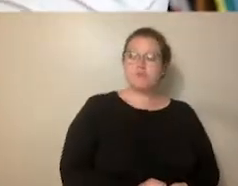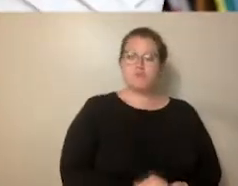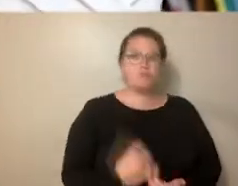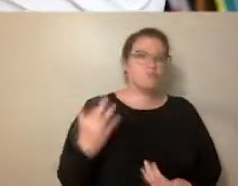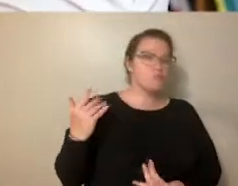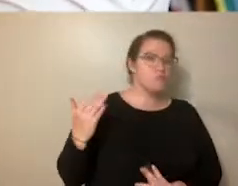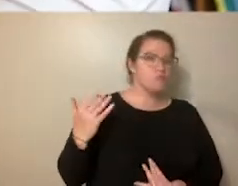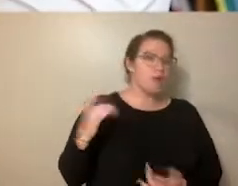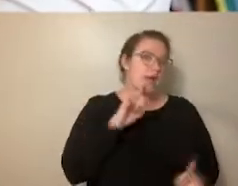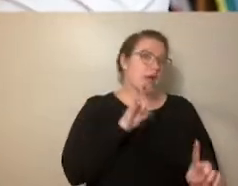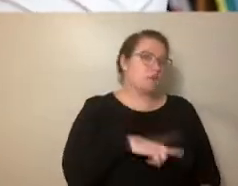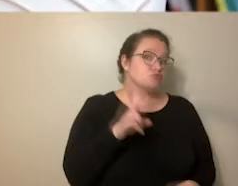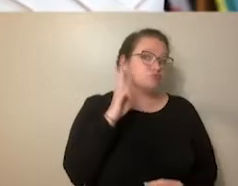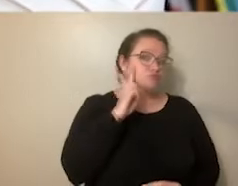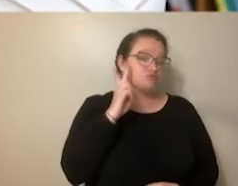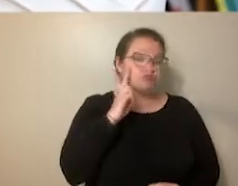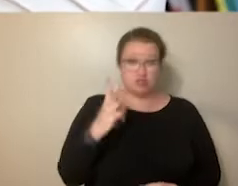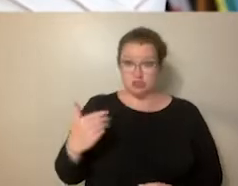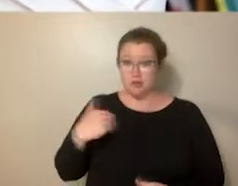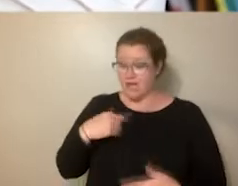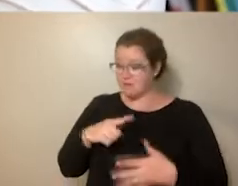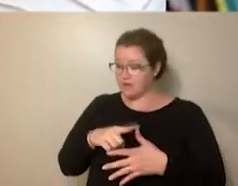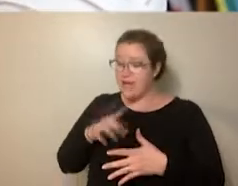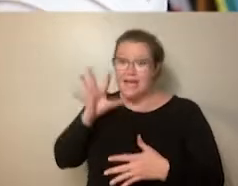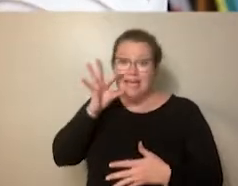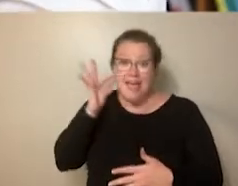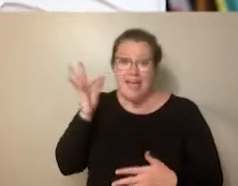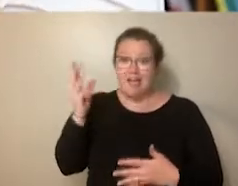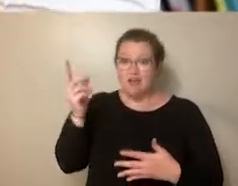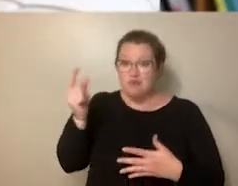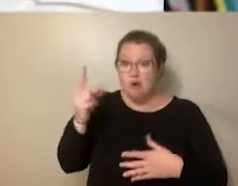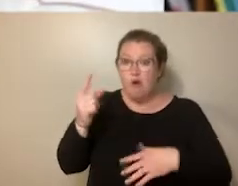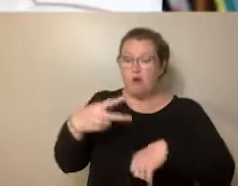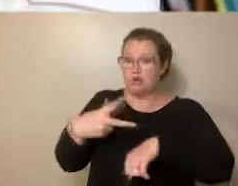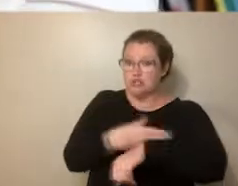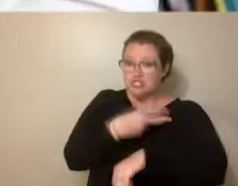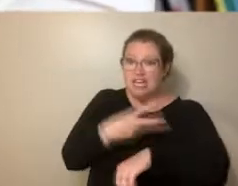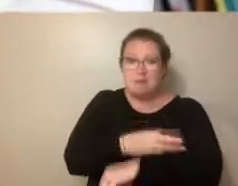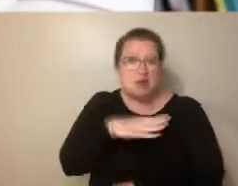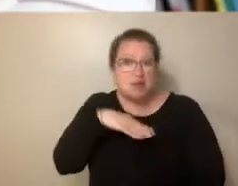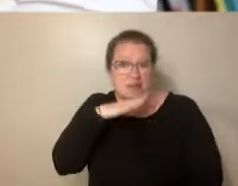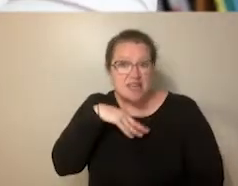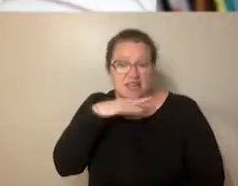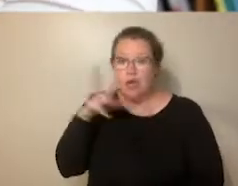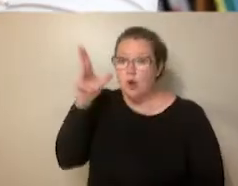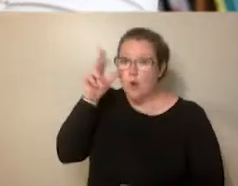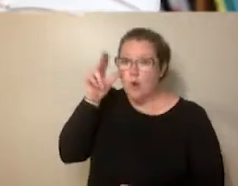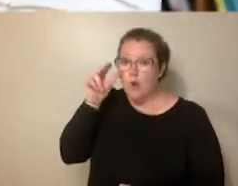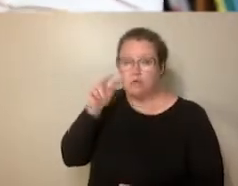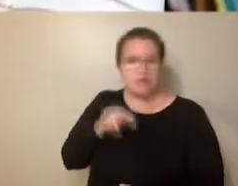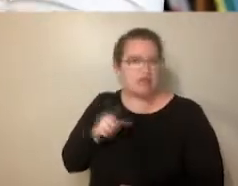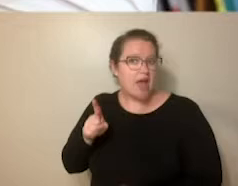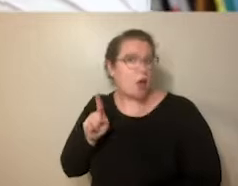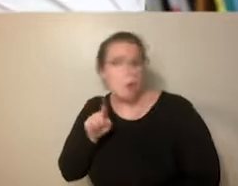horse, the pig, the cat, the dog, and the sheep, and they said they were snooping. Snooping means they were